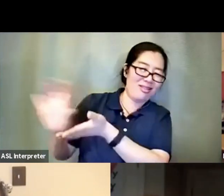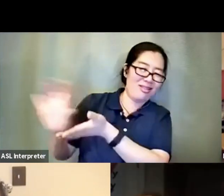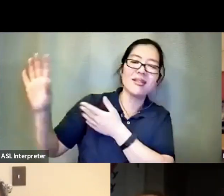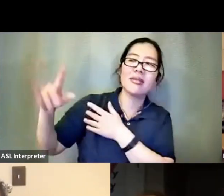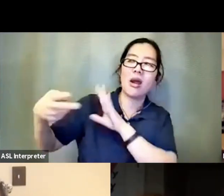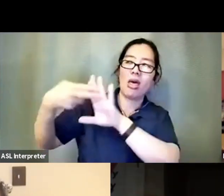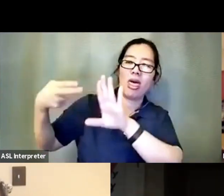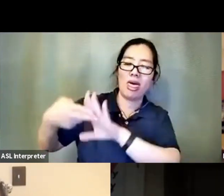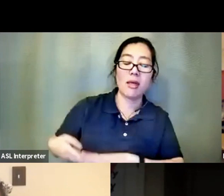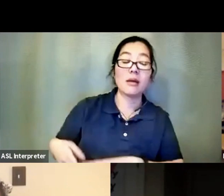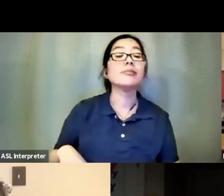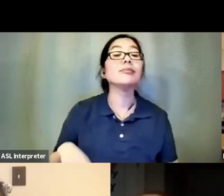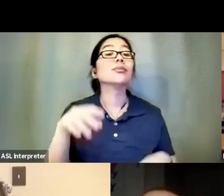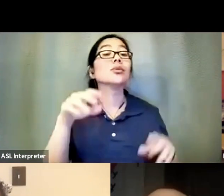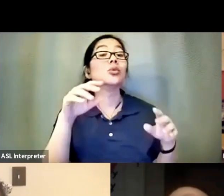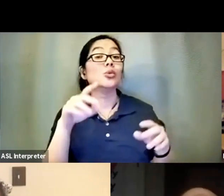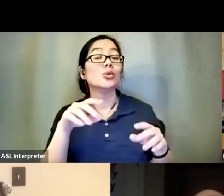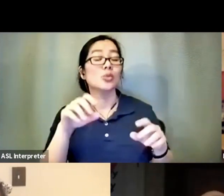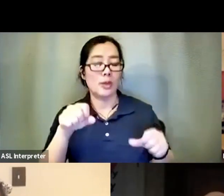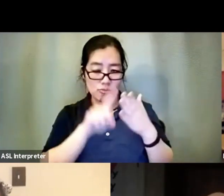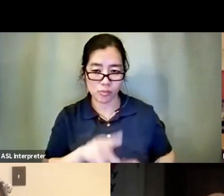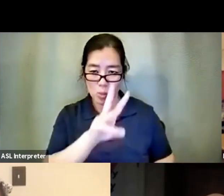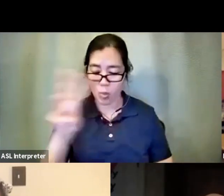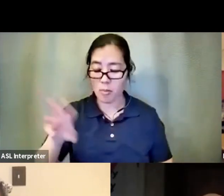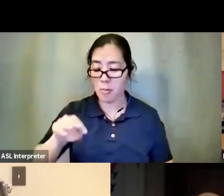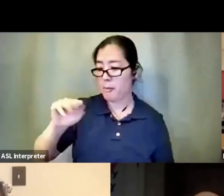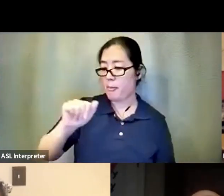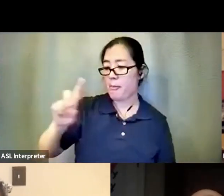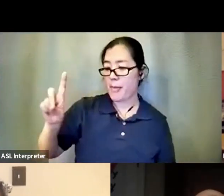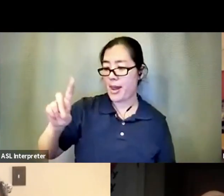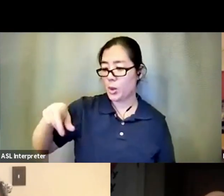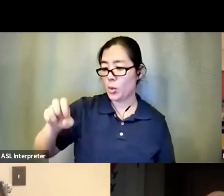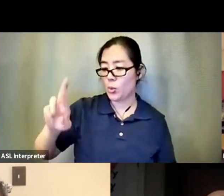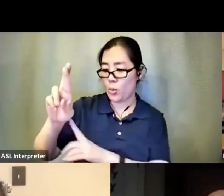website madqueer.org that my friend Elliot Fukui,